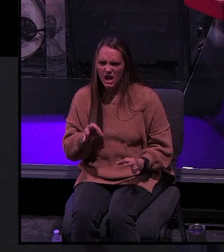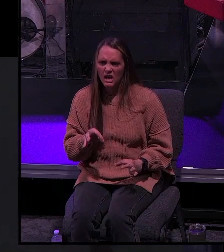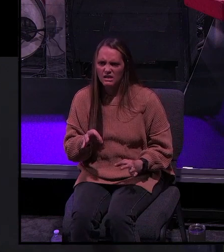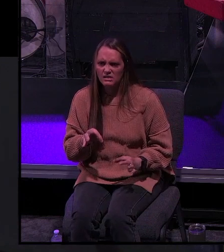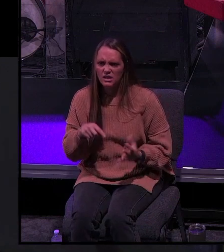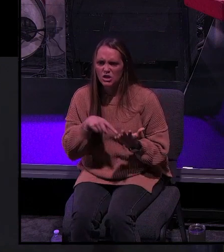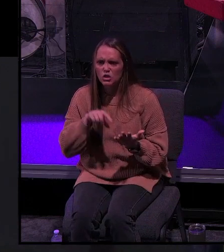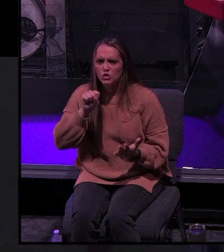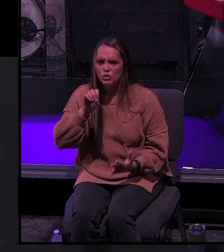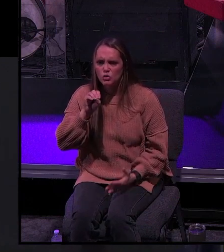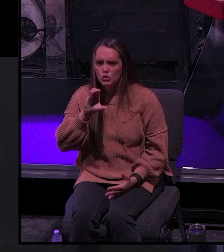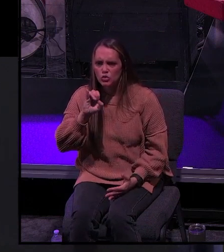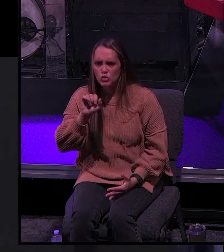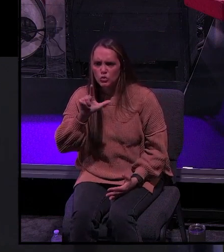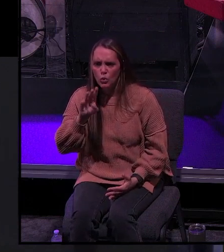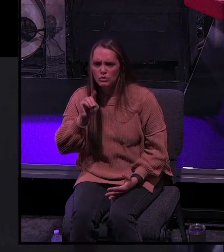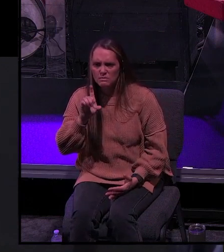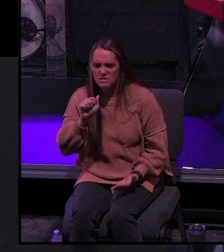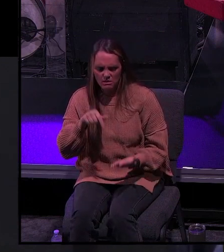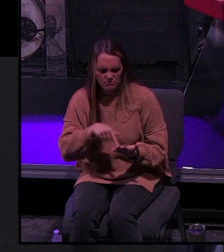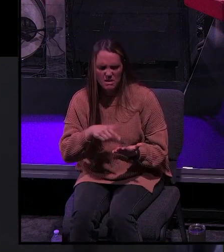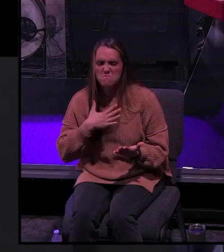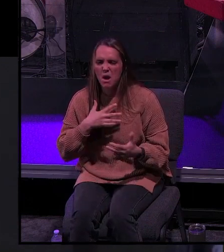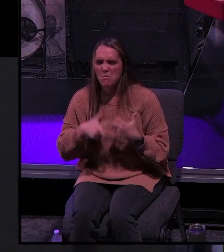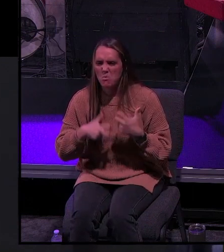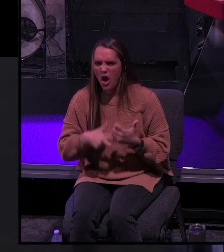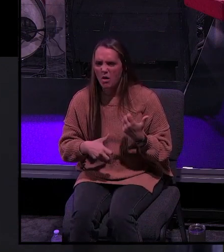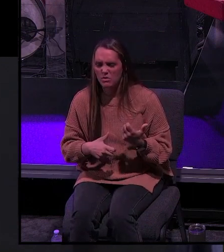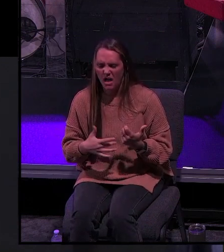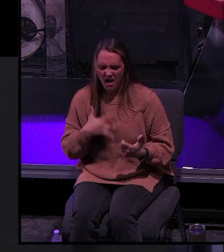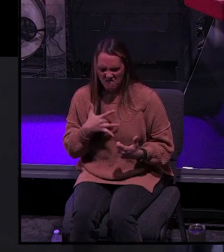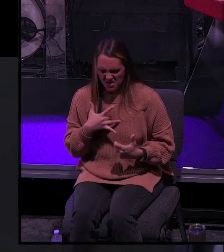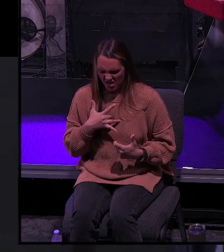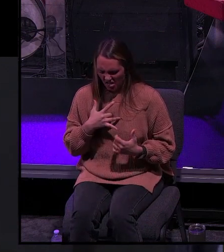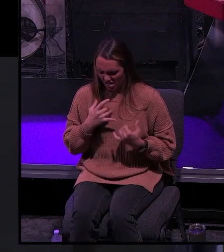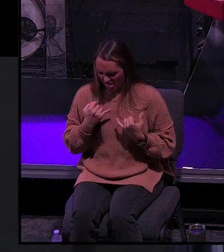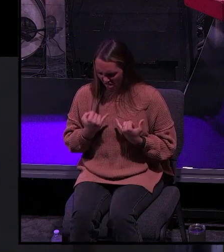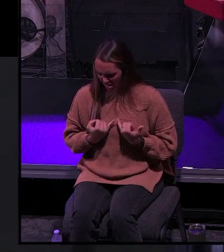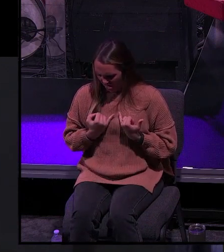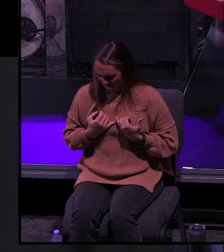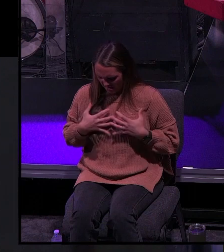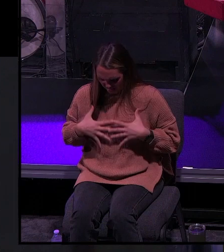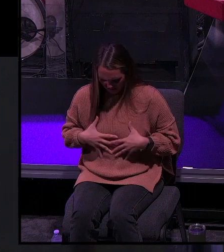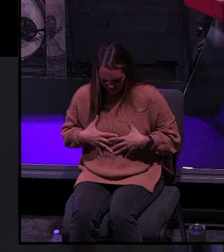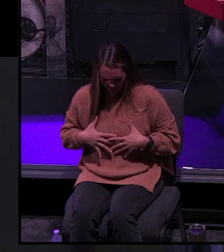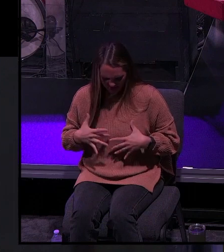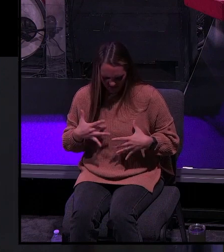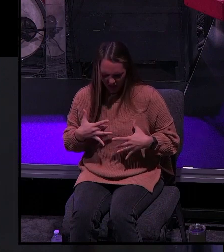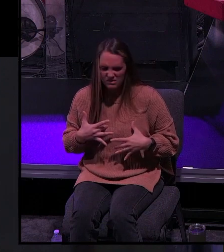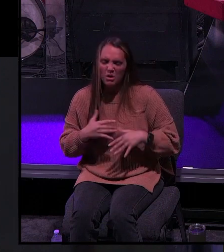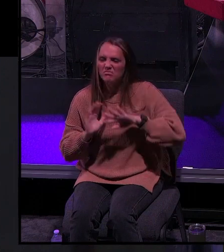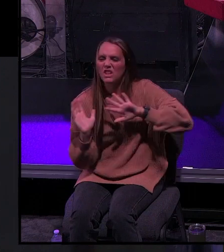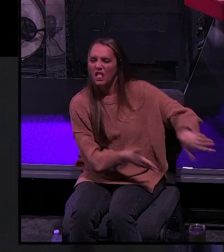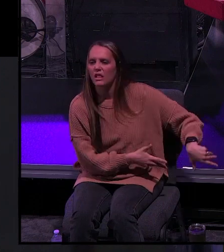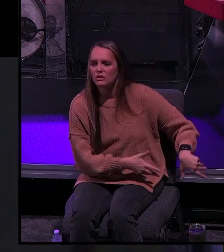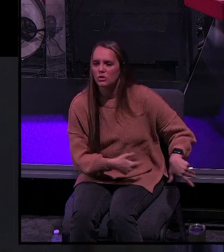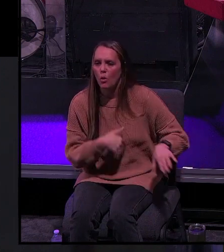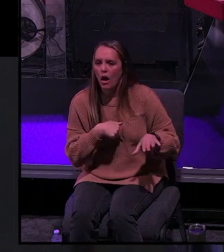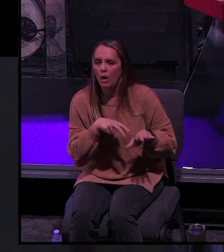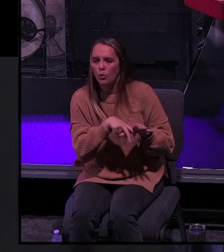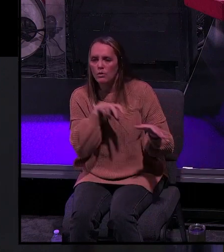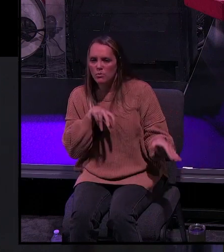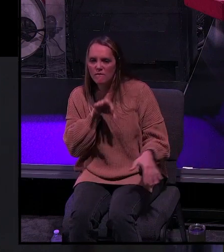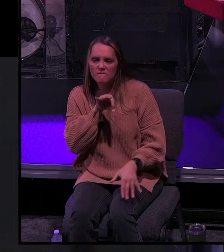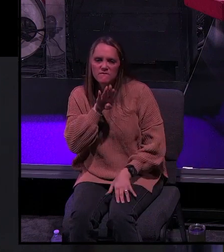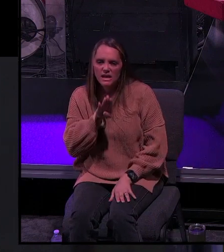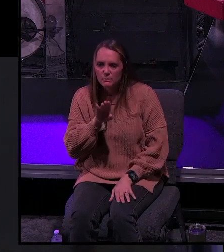my problems. It's causing all these problems of insecurity in my life. And then I will get off Facebook for a little while or Instagram or whatever